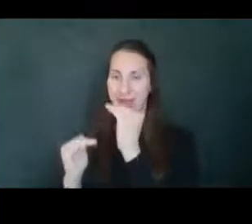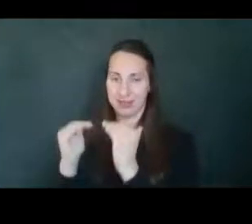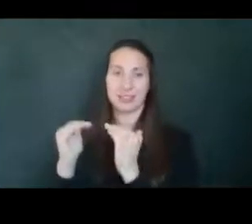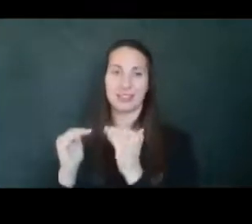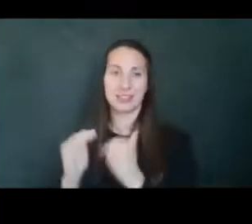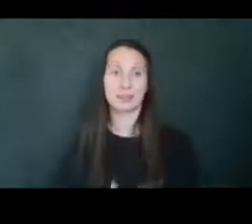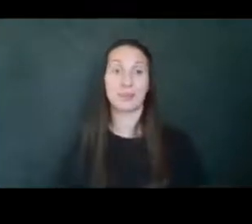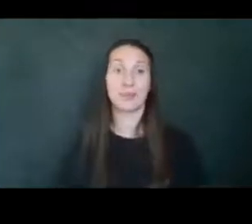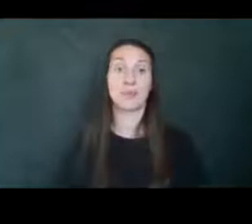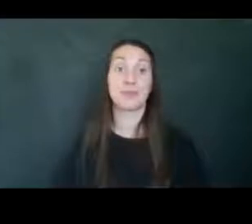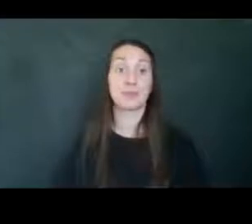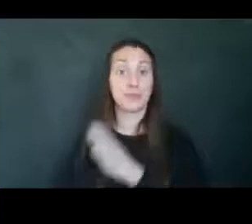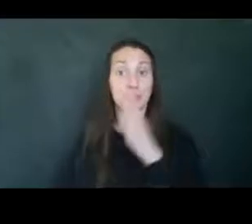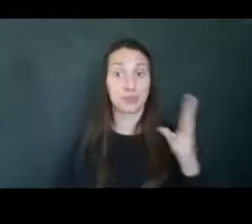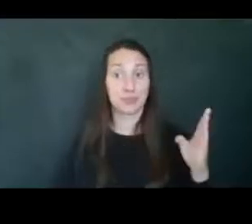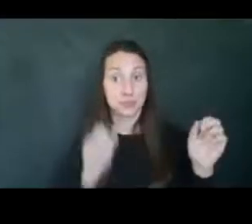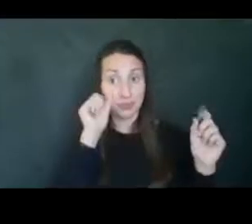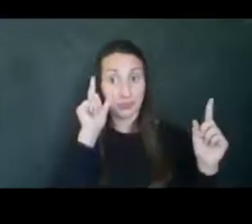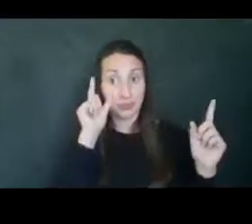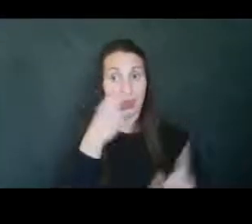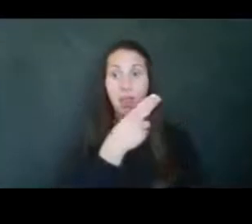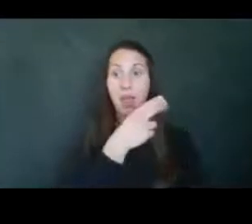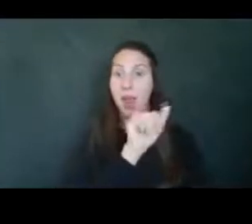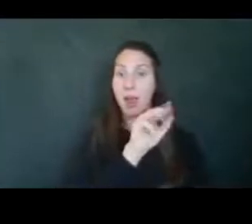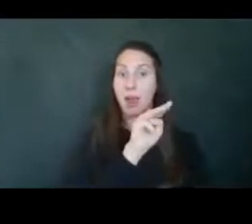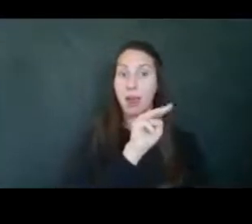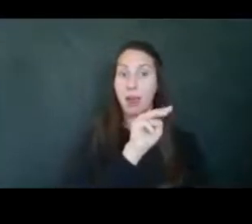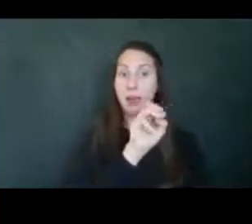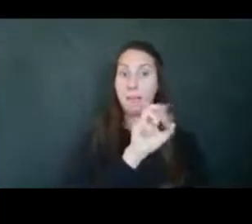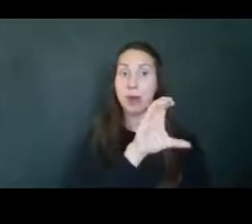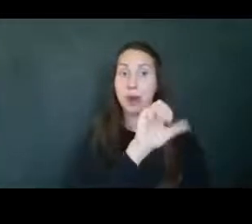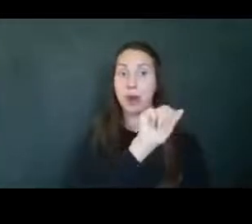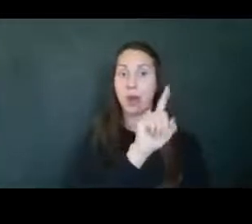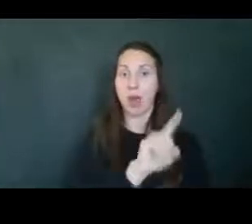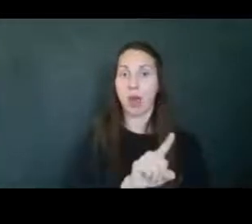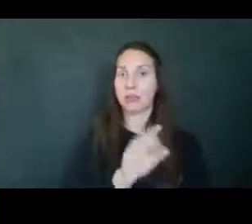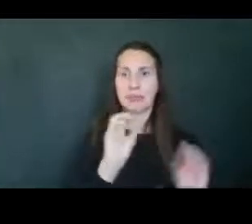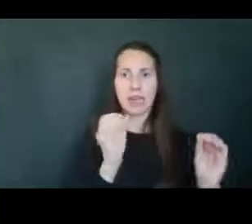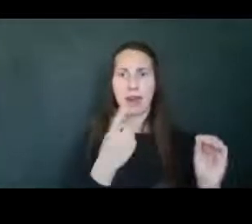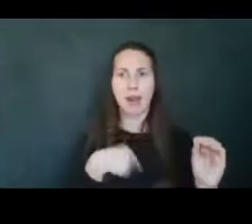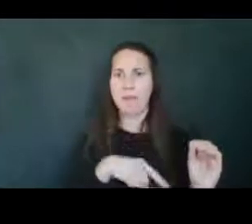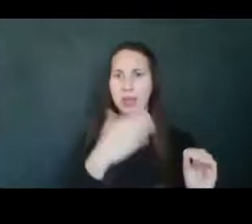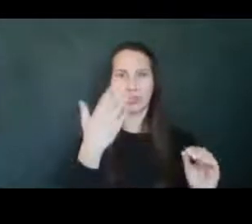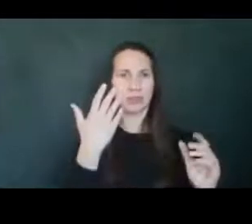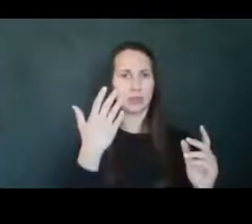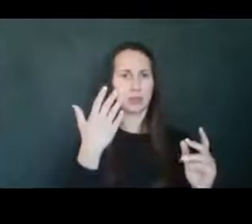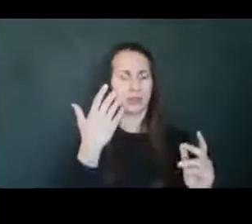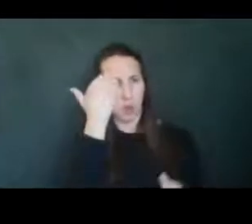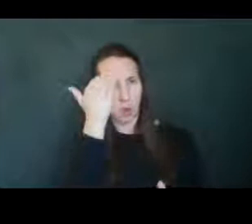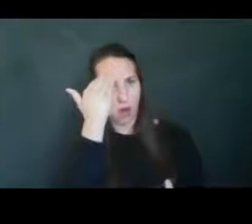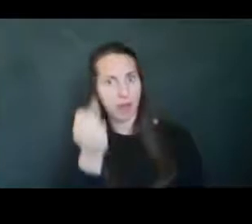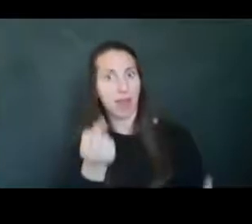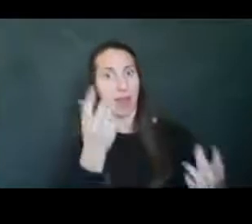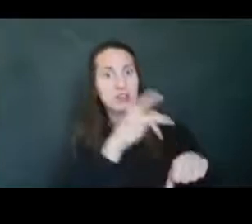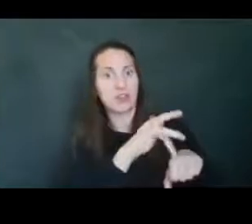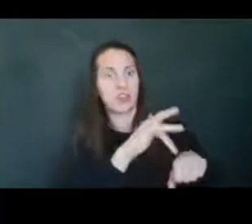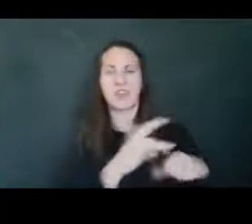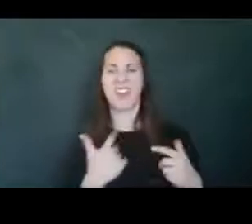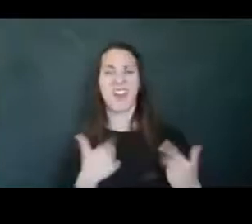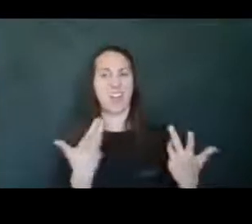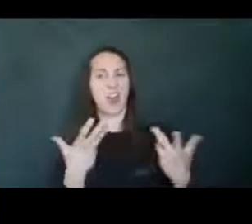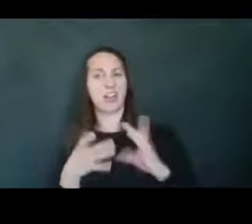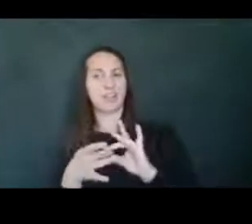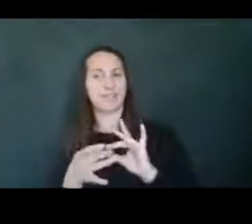The surprises, Hamir Cause, none of us were aware of how much was available. I already addressed this. And in